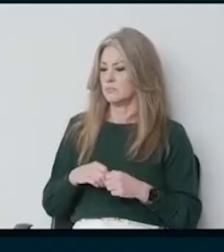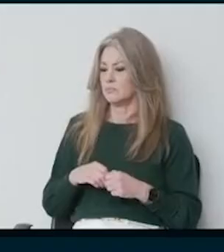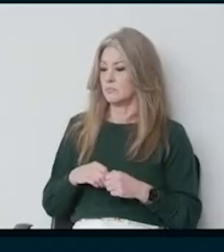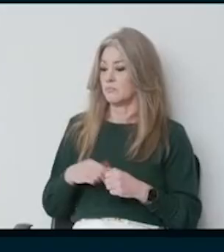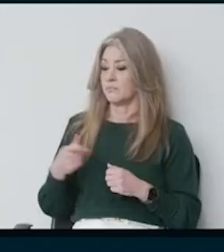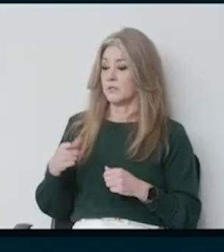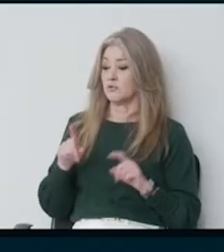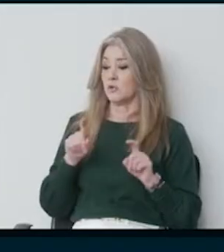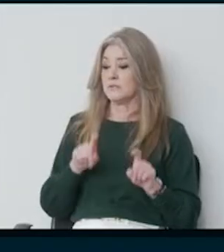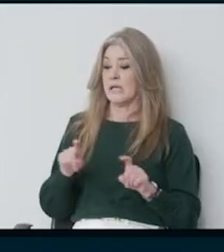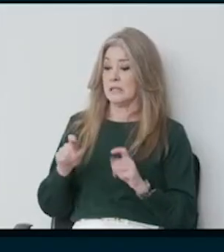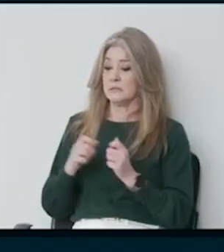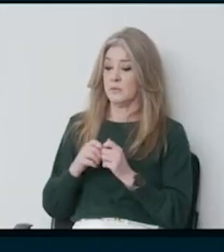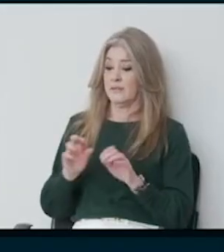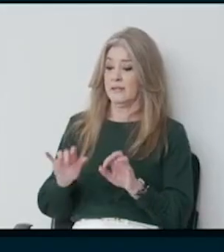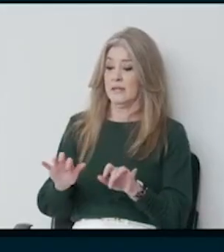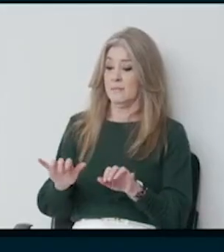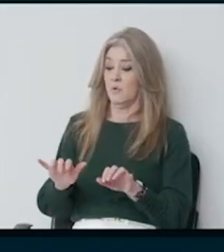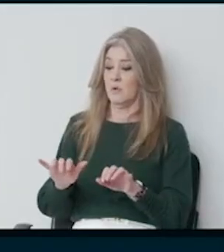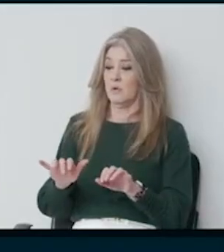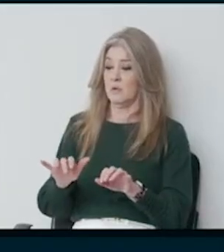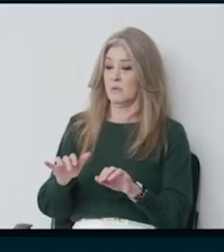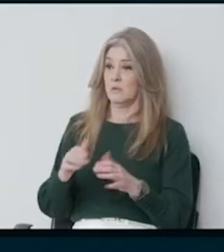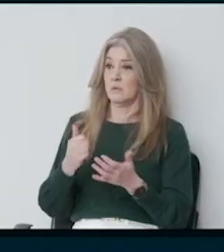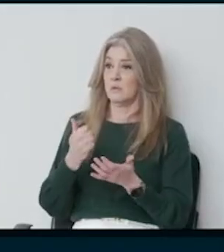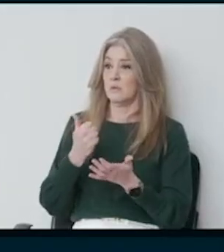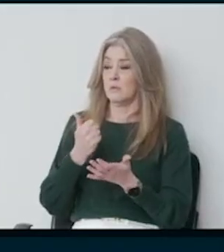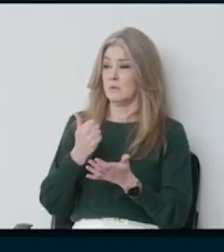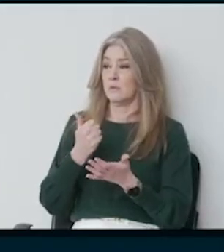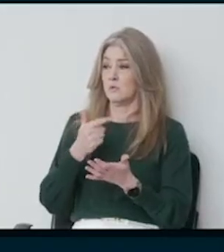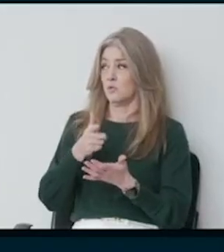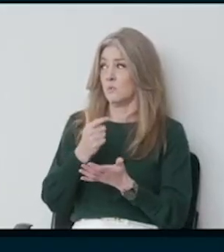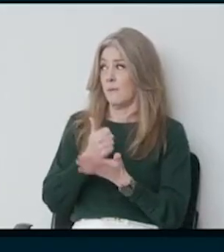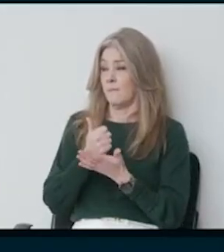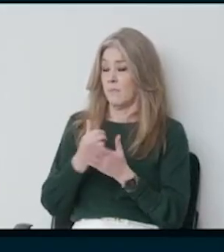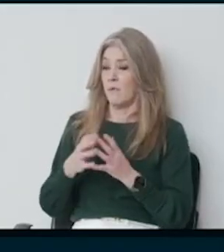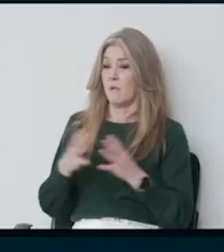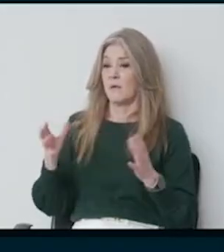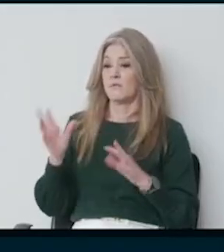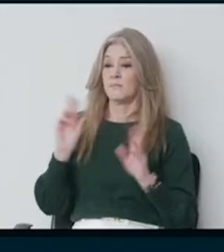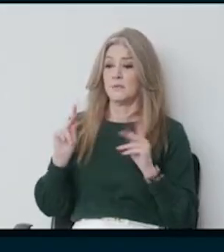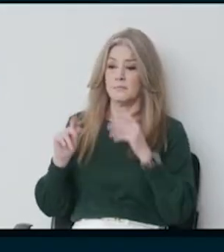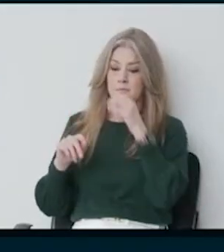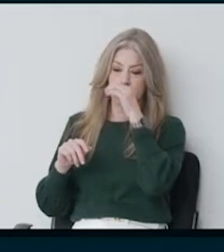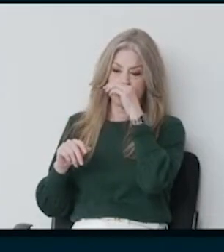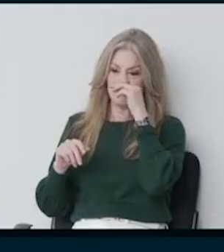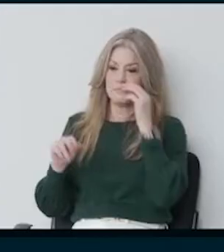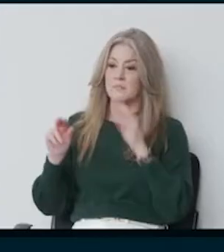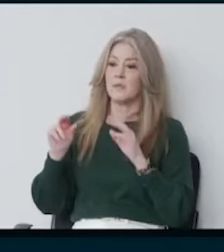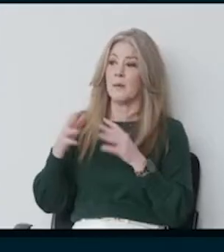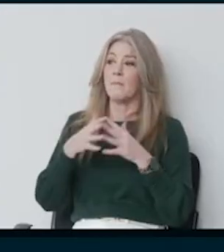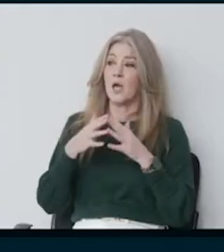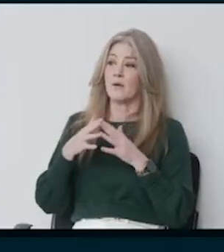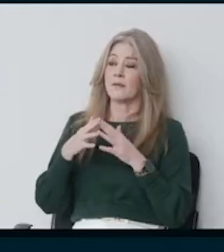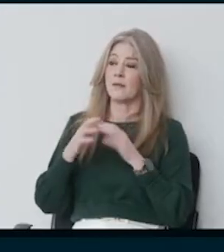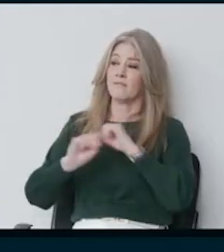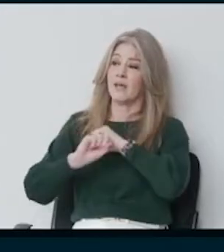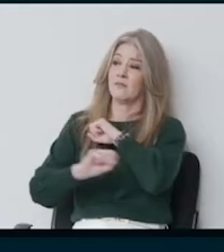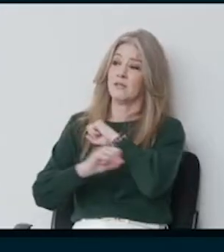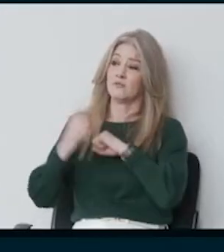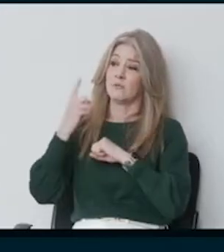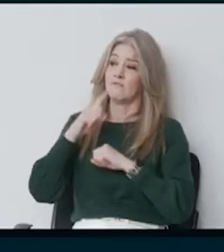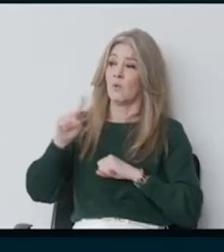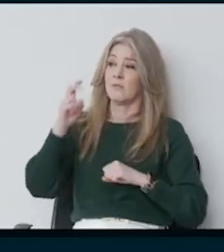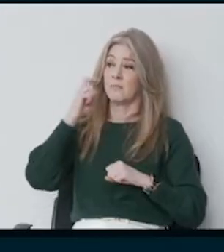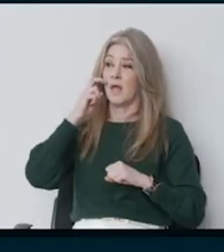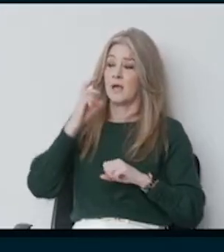with a keyboard, you're helping a lot of people. According to the American Foundation for the Blind, they estimate